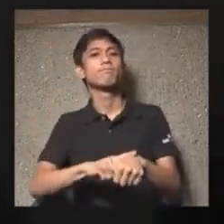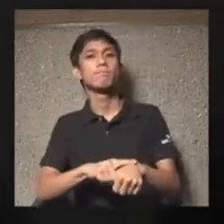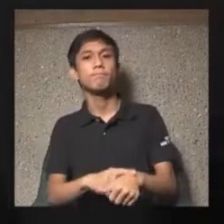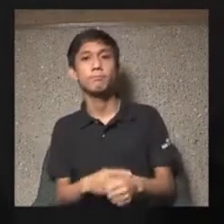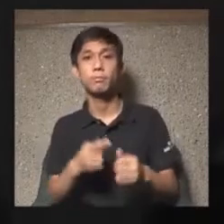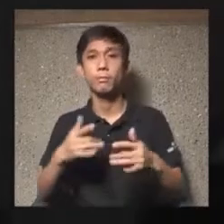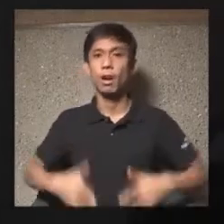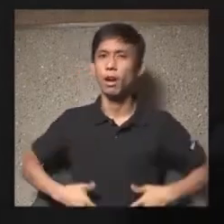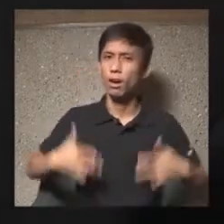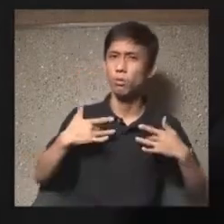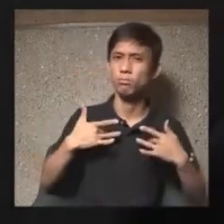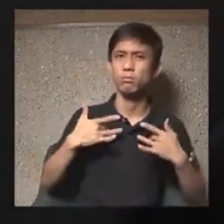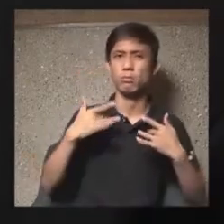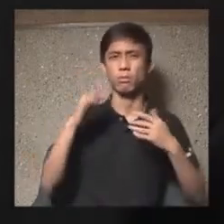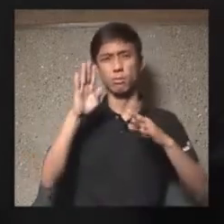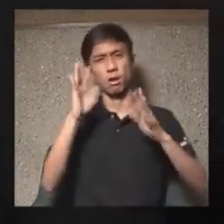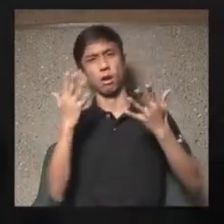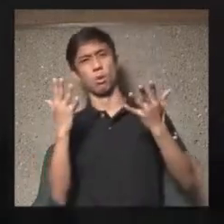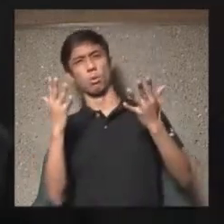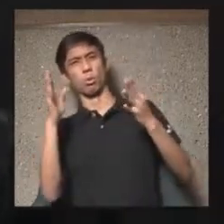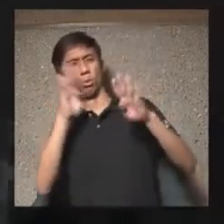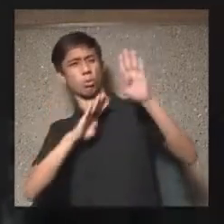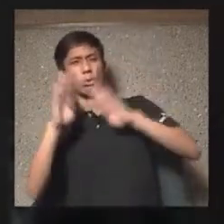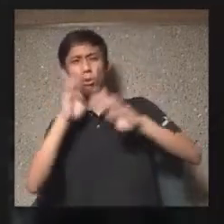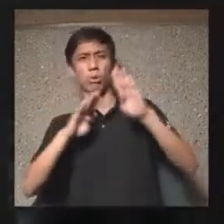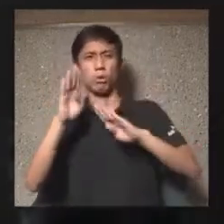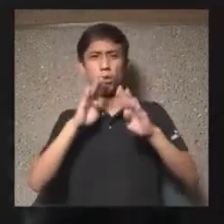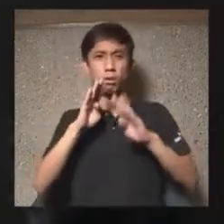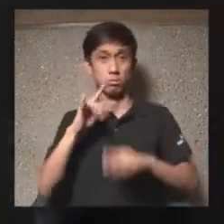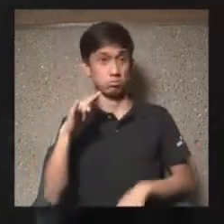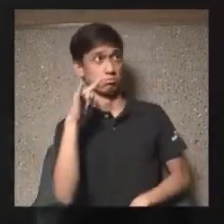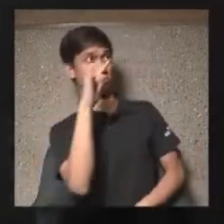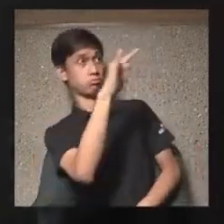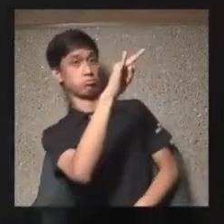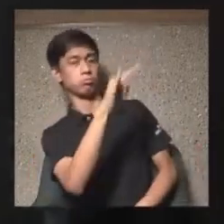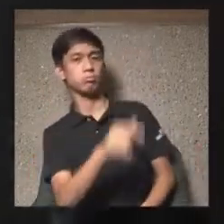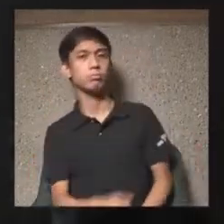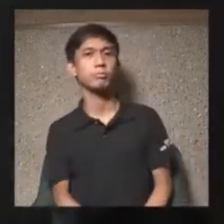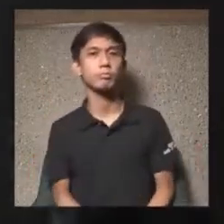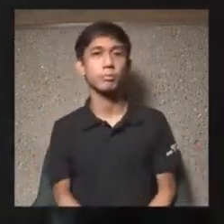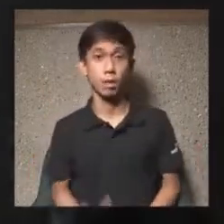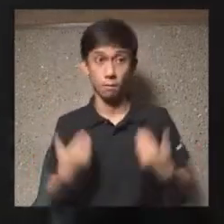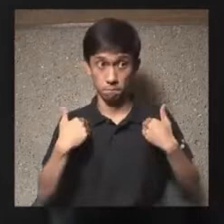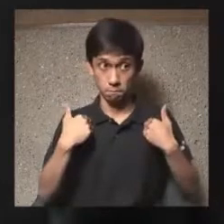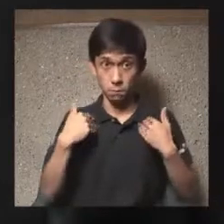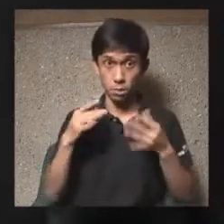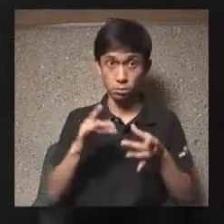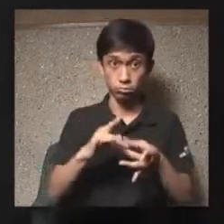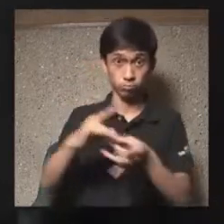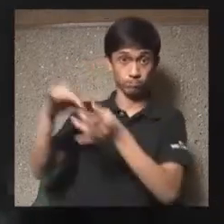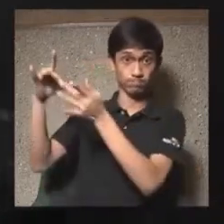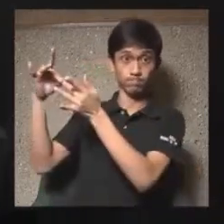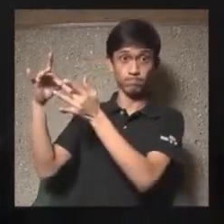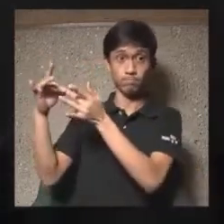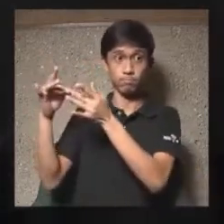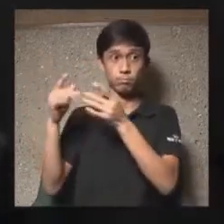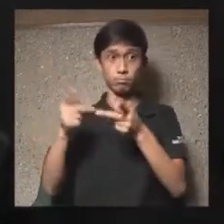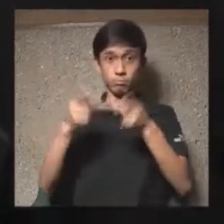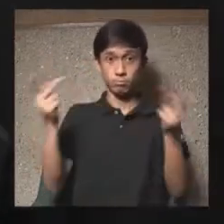He holds a very special place in my heart. Mike Joseph, first time I met